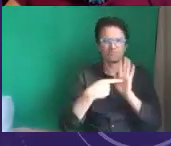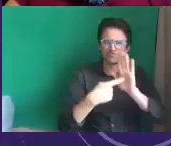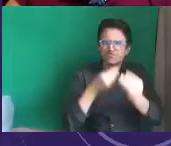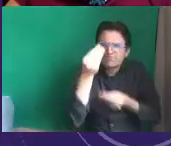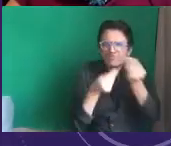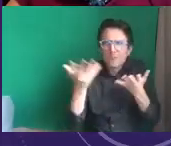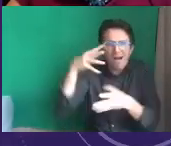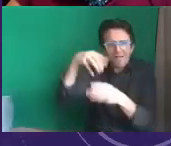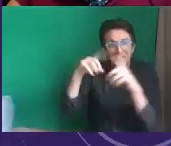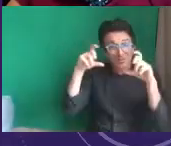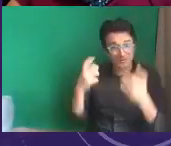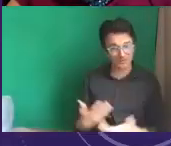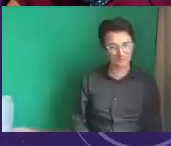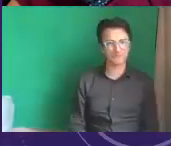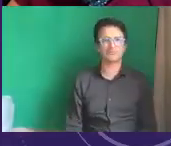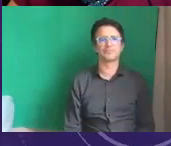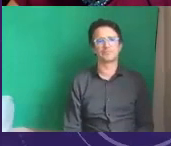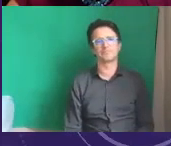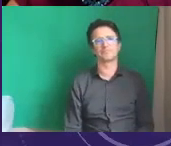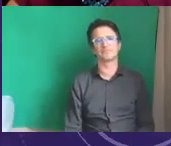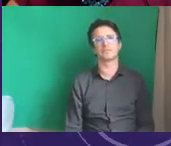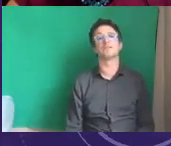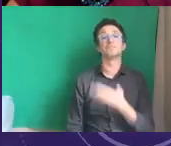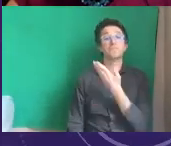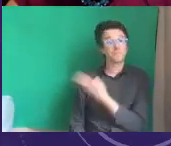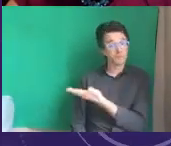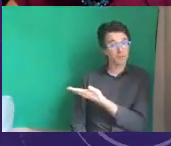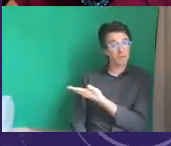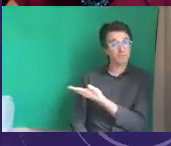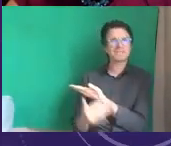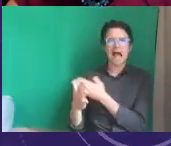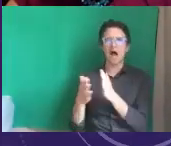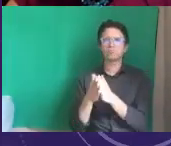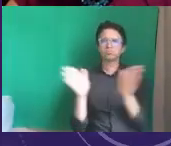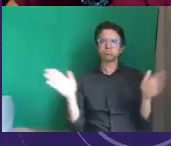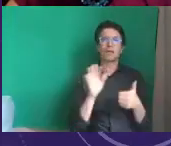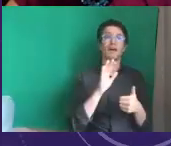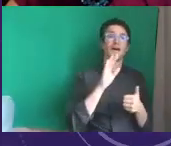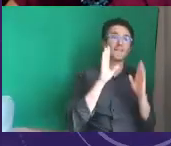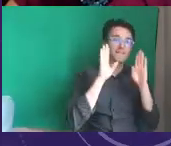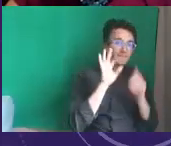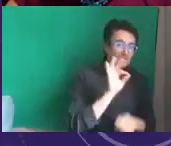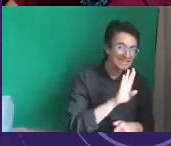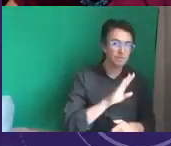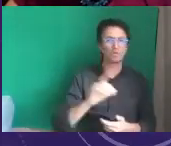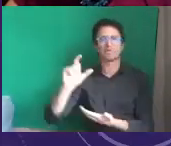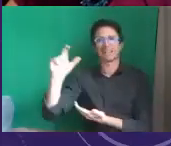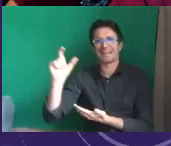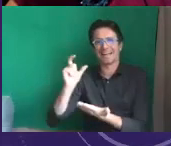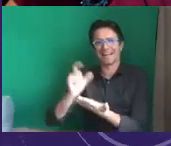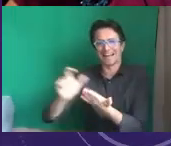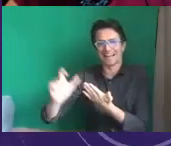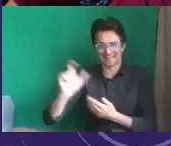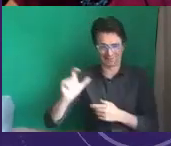So we're going to talk about Facebook, Instagram, and automatic generated alt text. Unlike